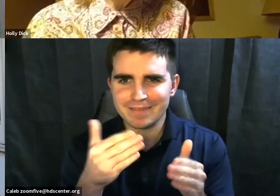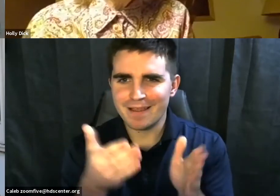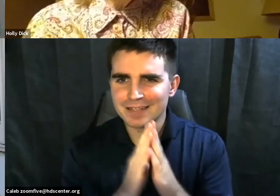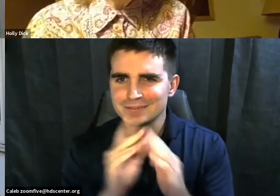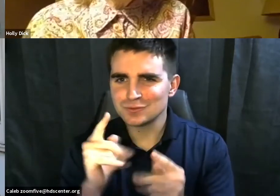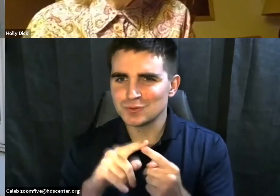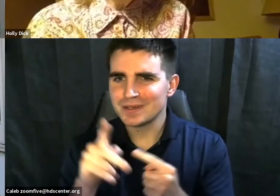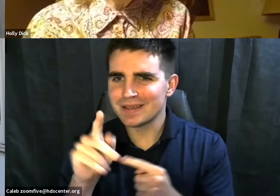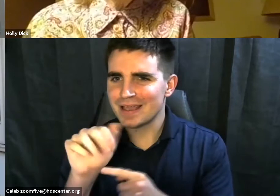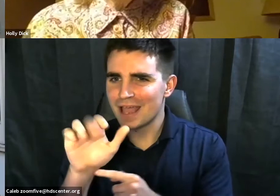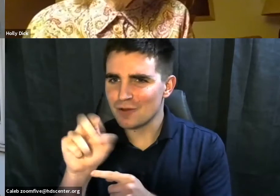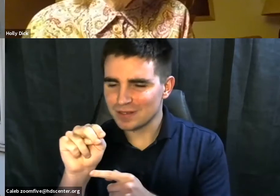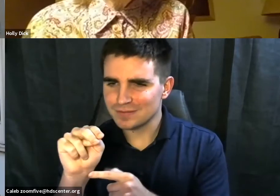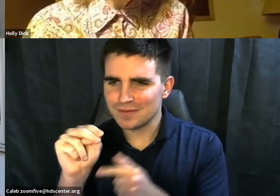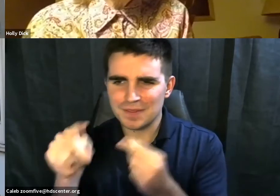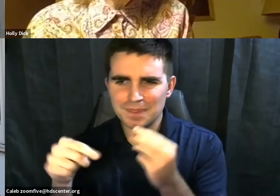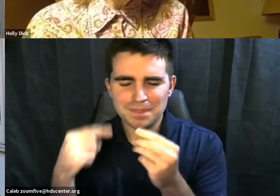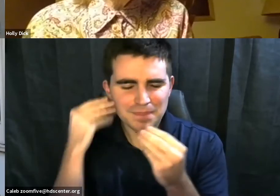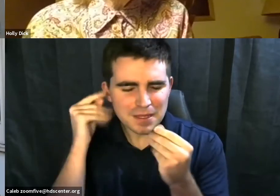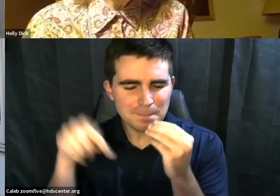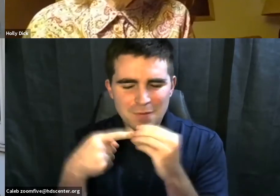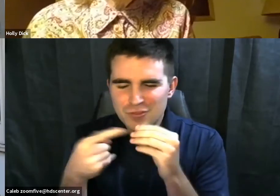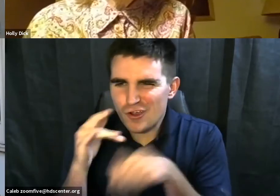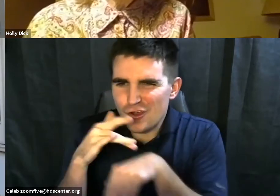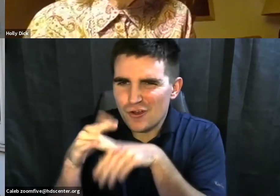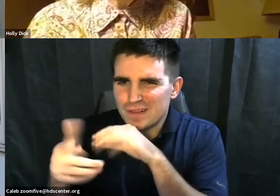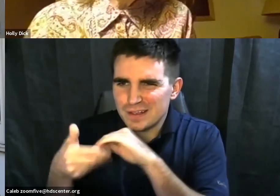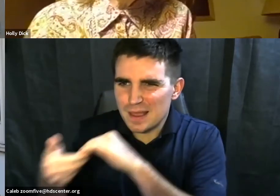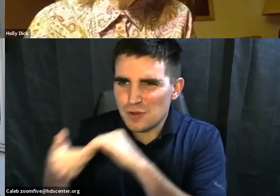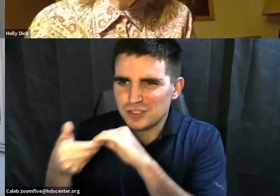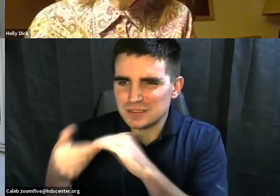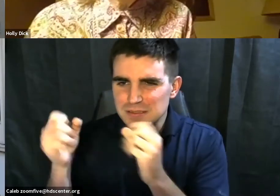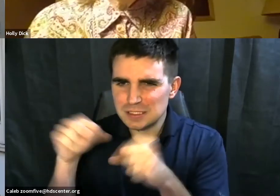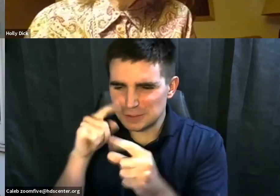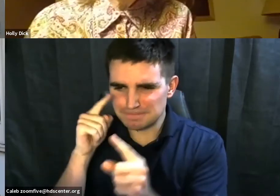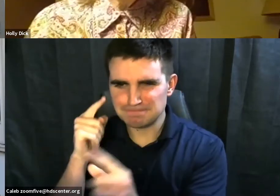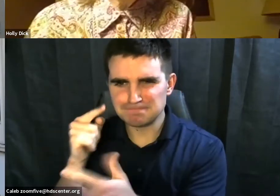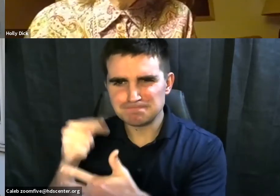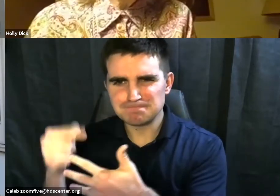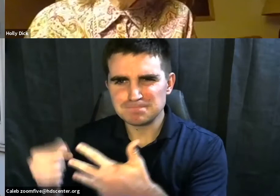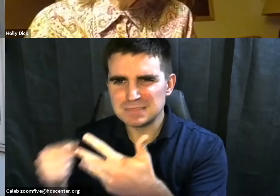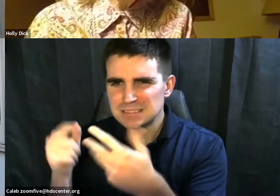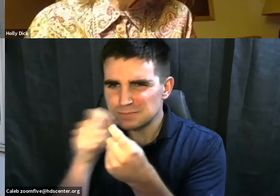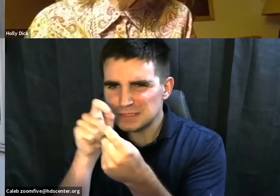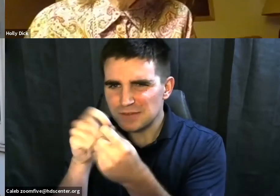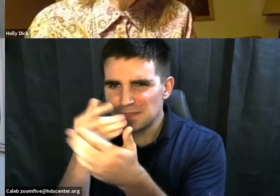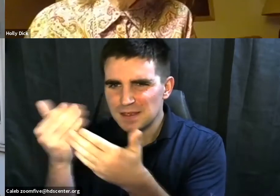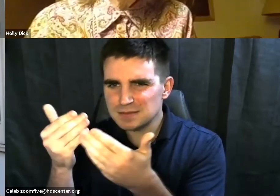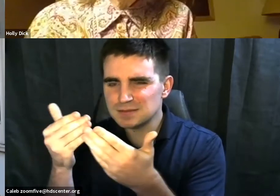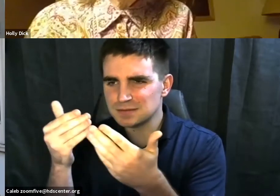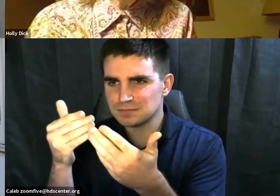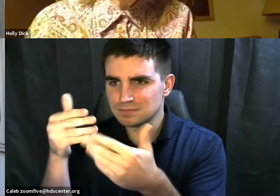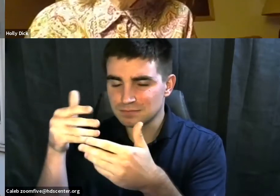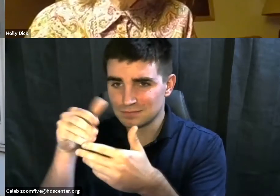to, thinking about these early conversations, this early collaboration, can you point to specific characteristics of Access as a